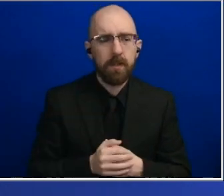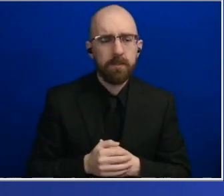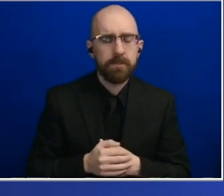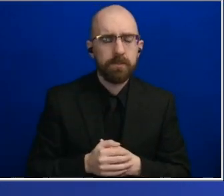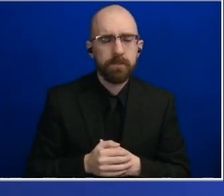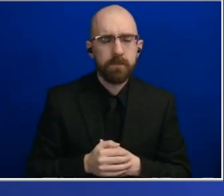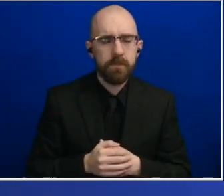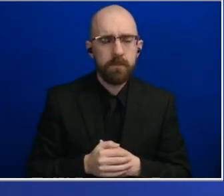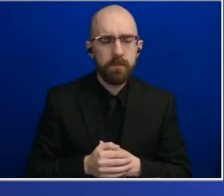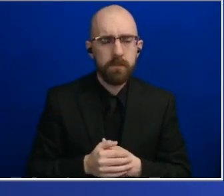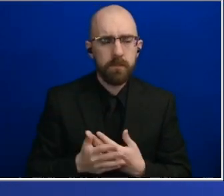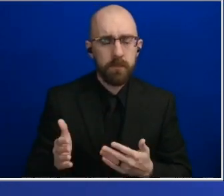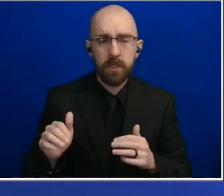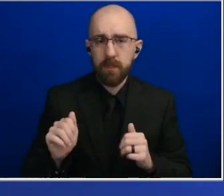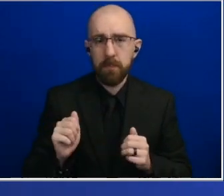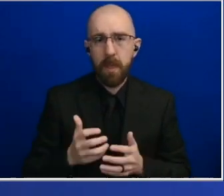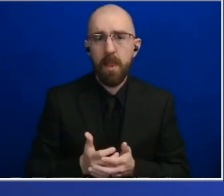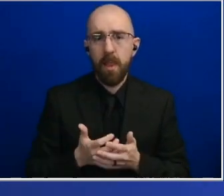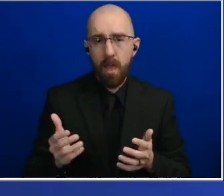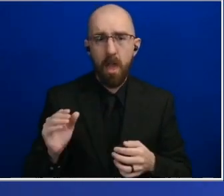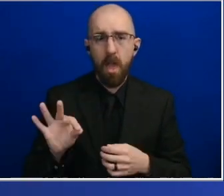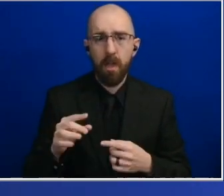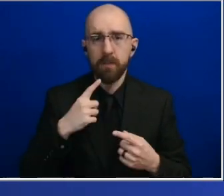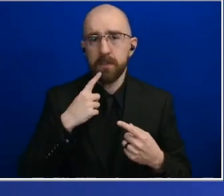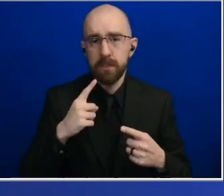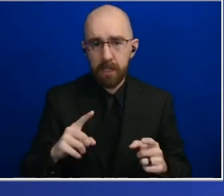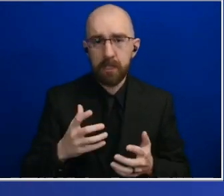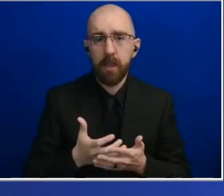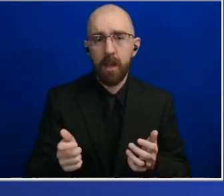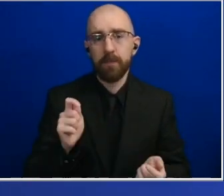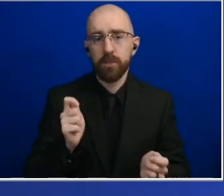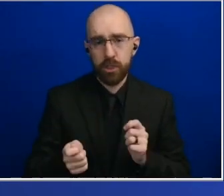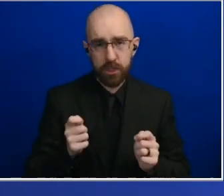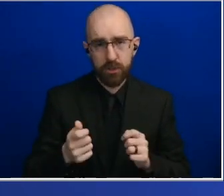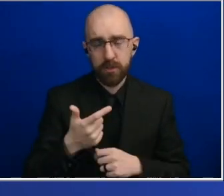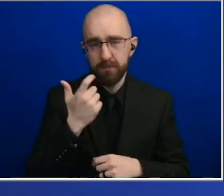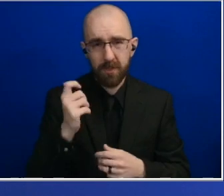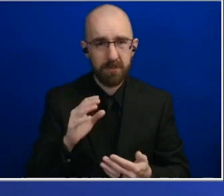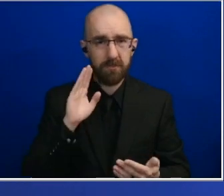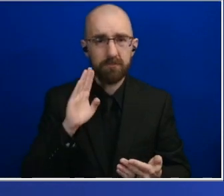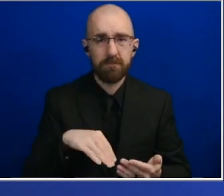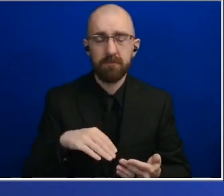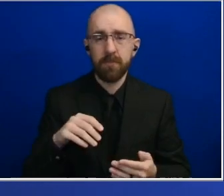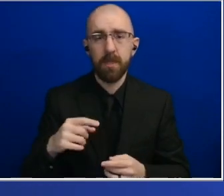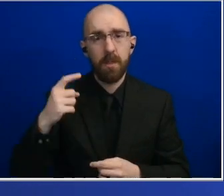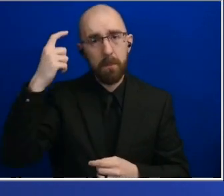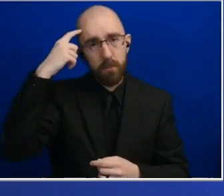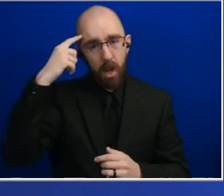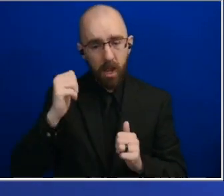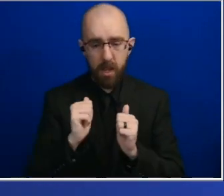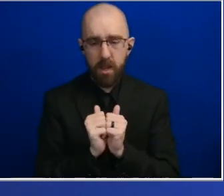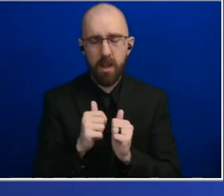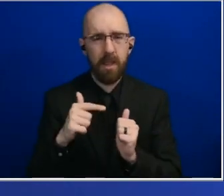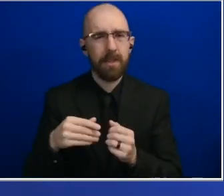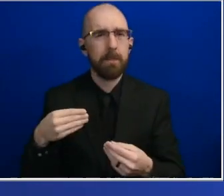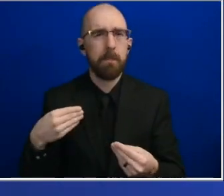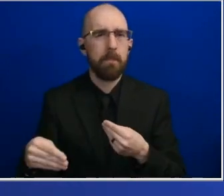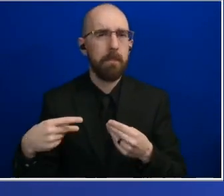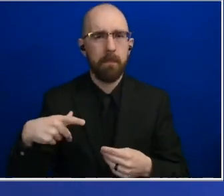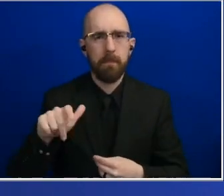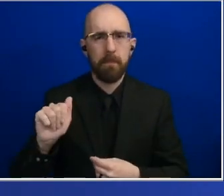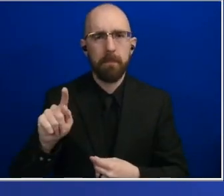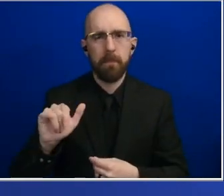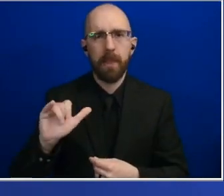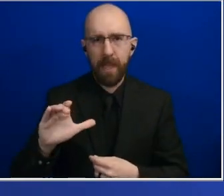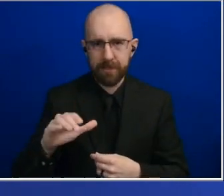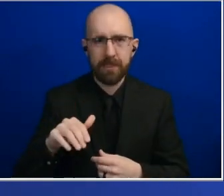there can be a lot of success and a lot of changes, because the brain is incredibly plastic, and our perception of those things can really be